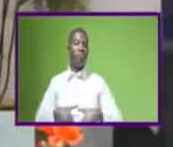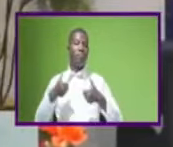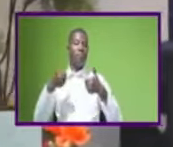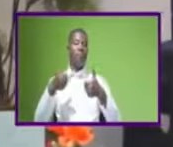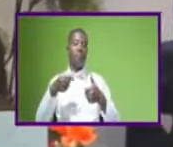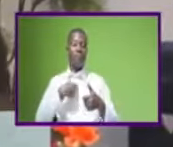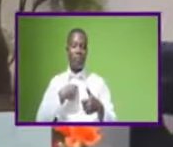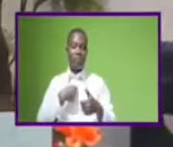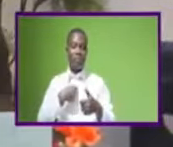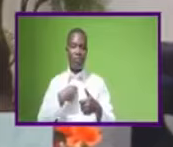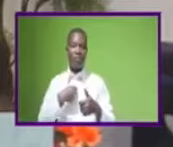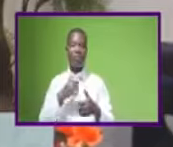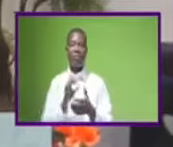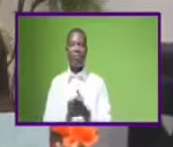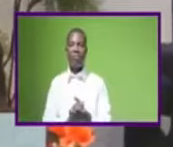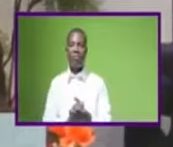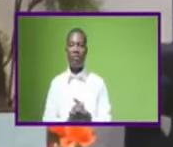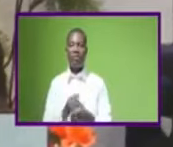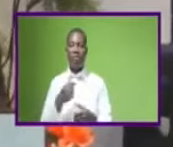Beloved.